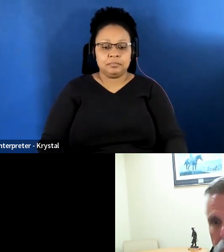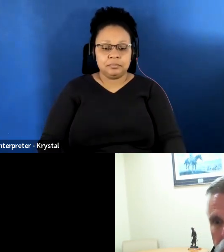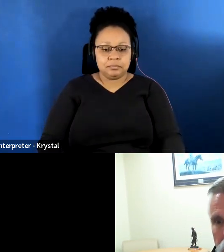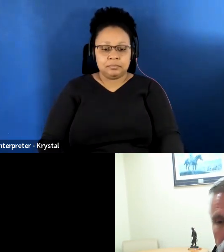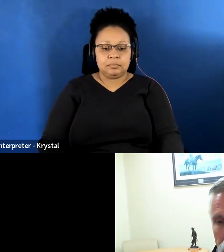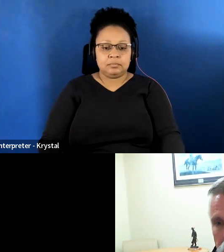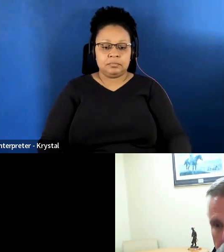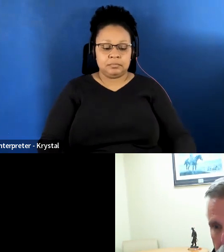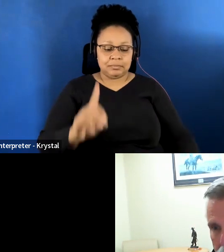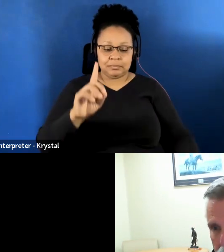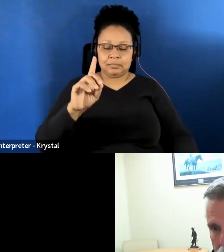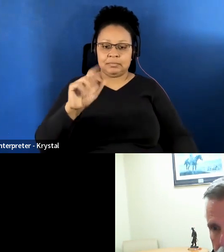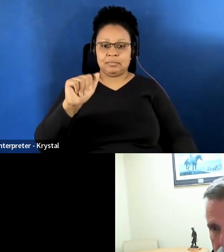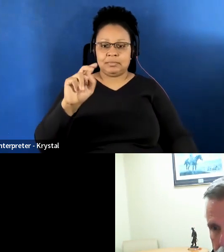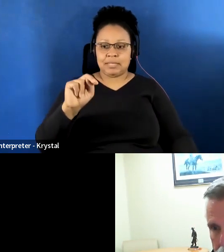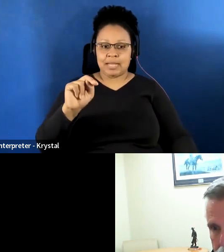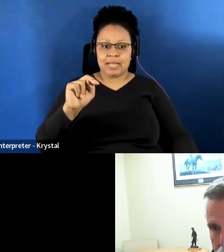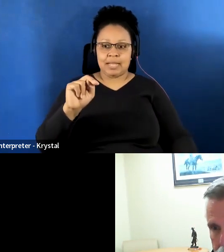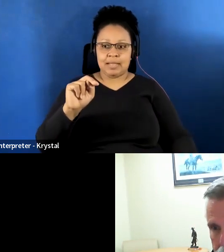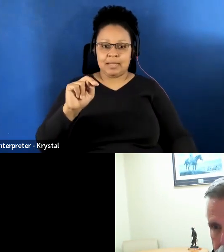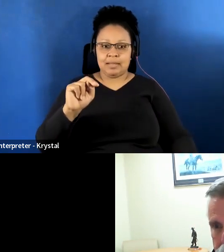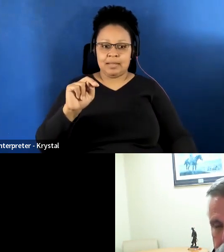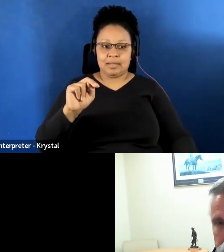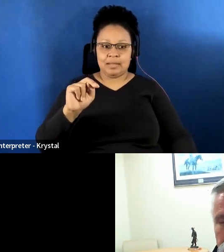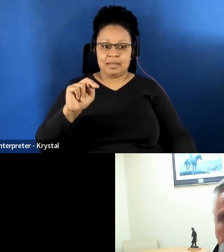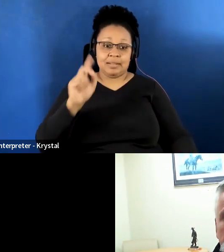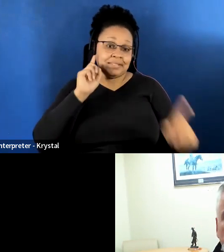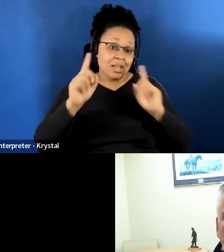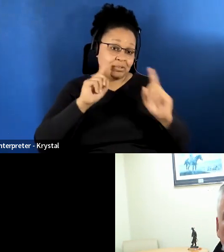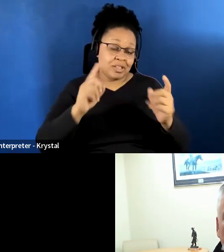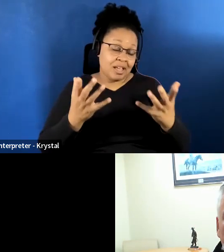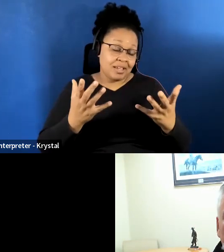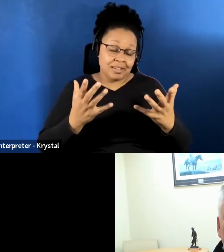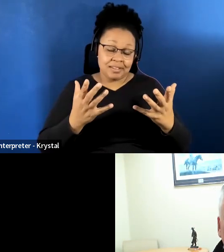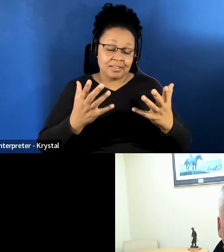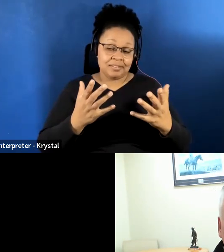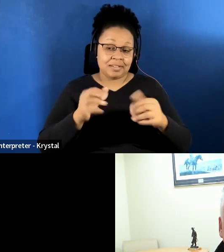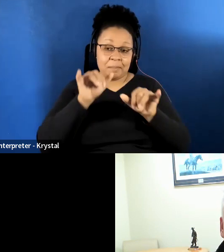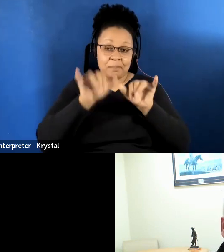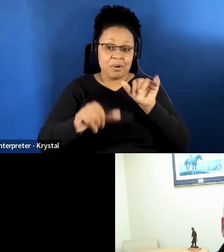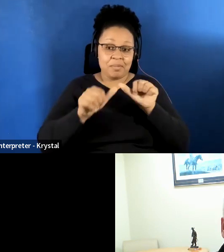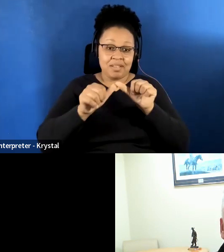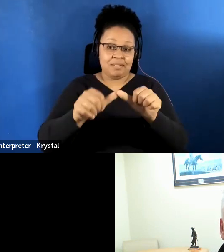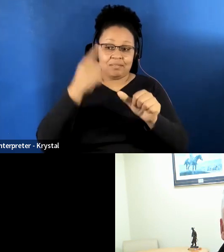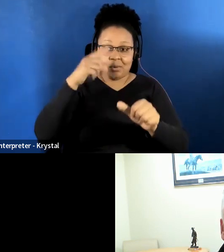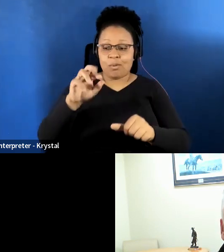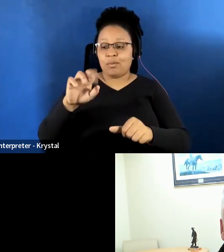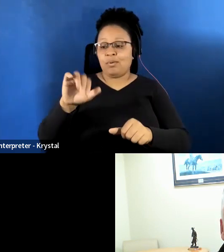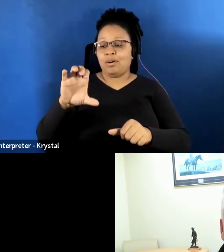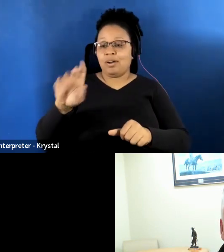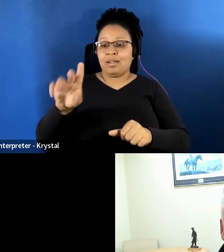So Dan, it sounds like this is going to be a permanent thing for Rick still, at least.